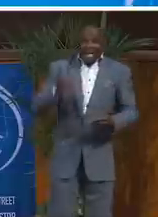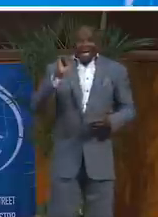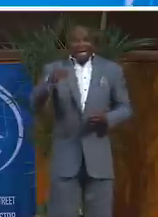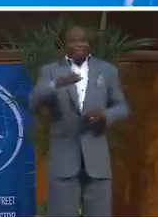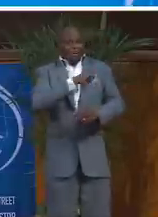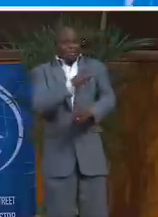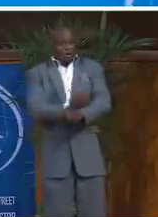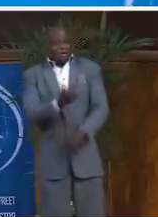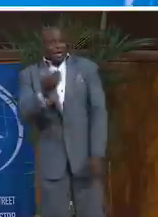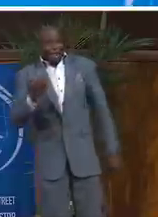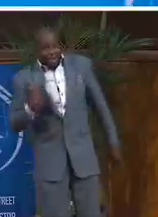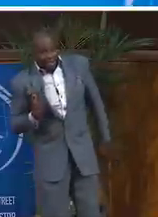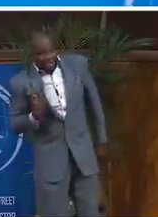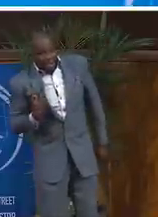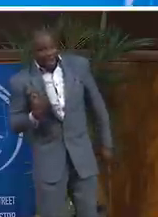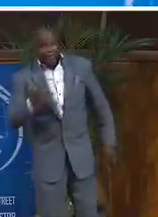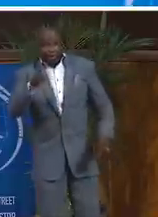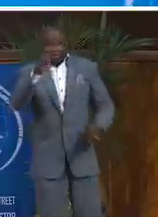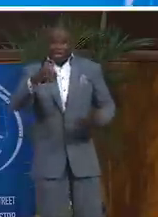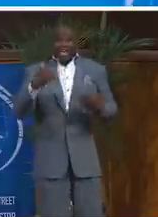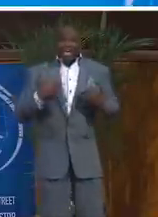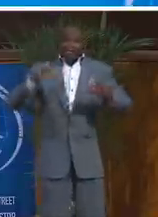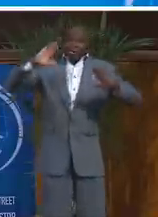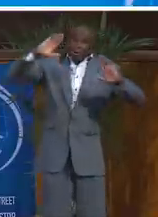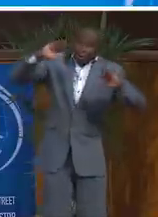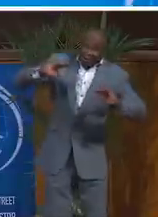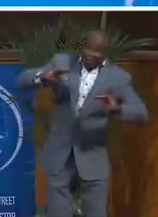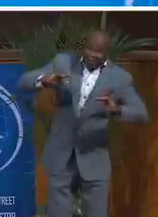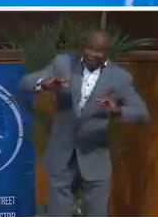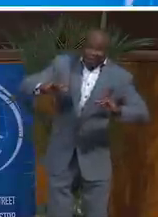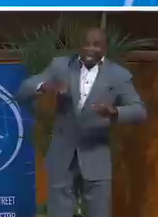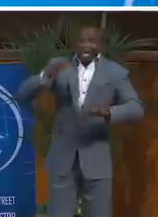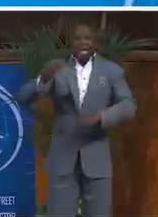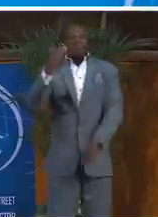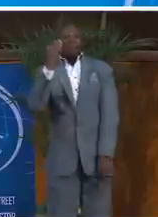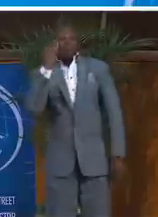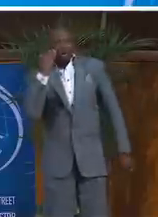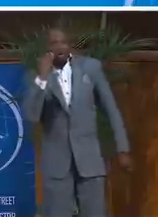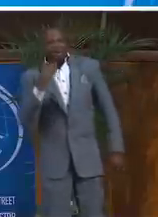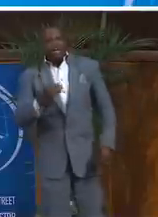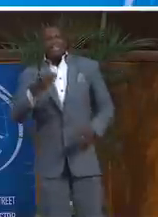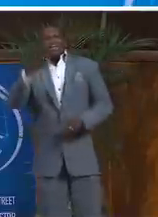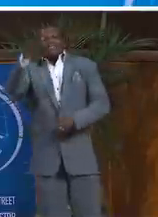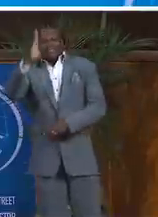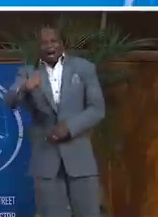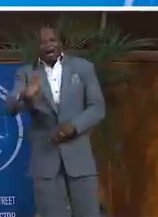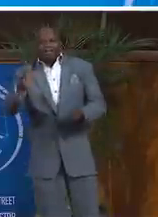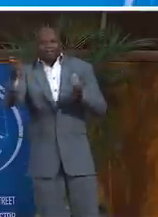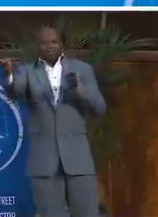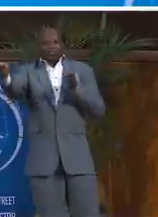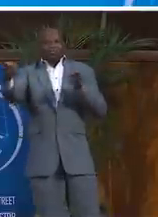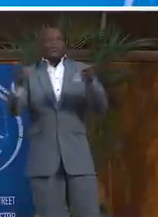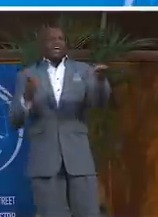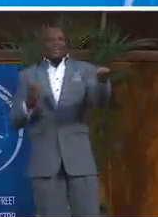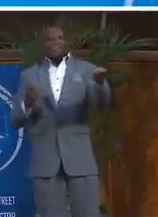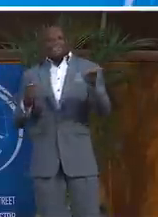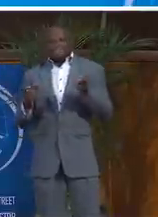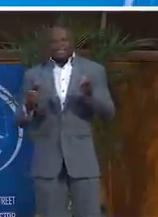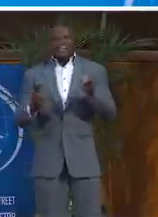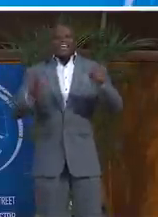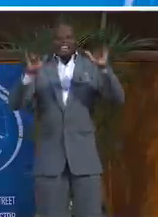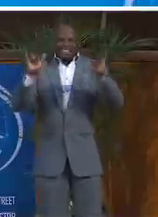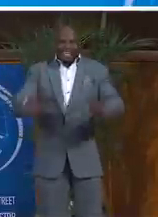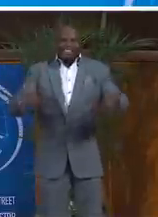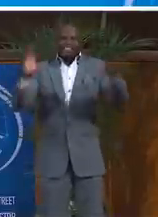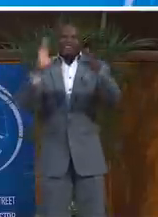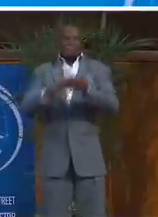have authority. You should have some hope and know that I reign. That is